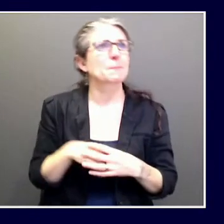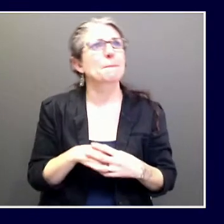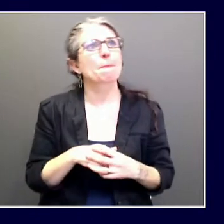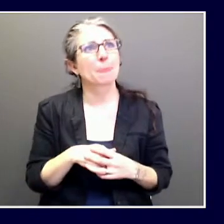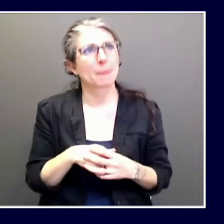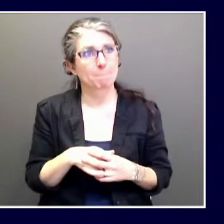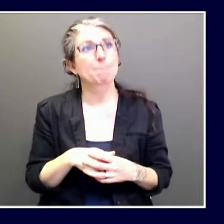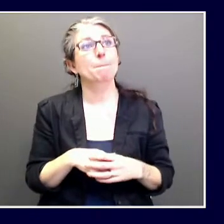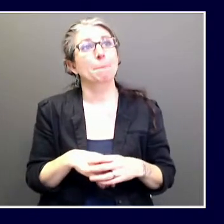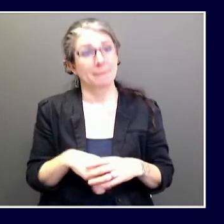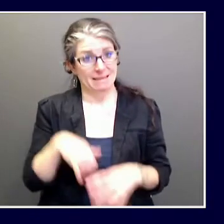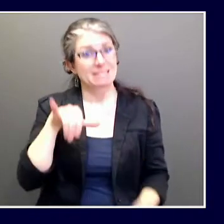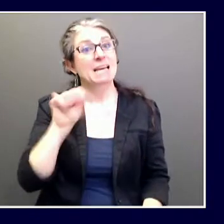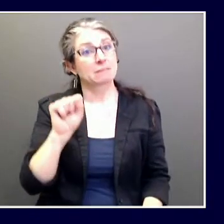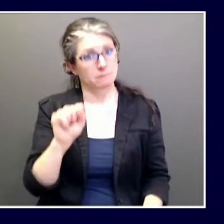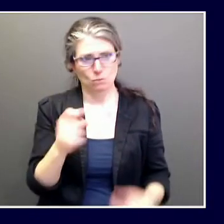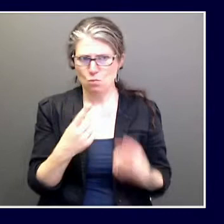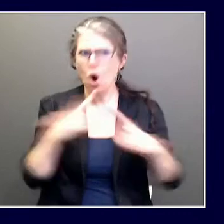Yes, unquestionably so.